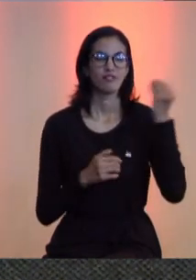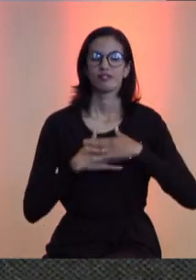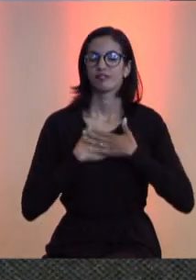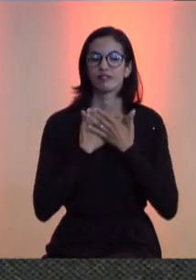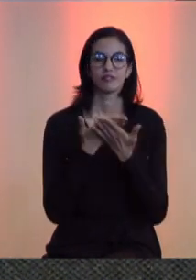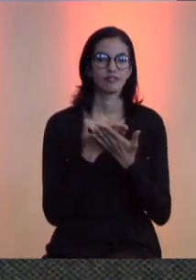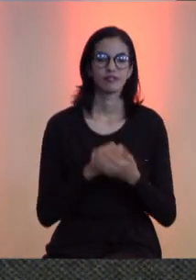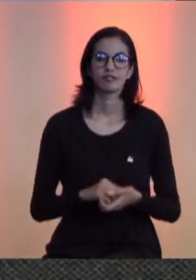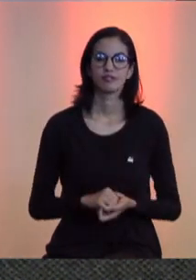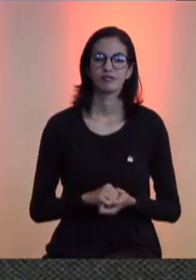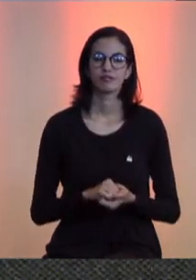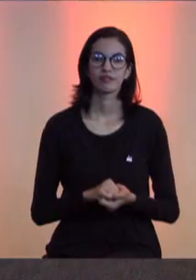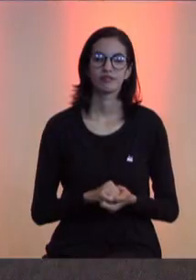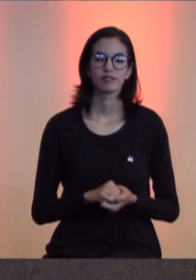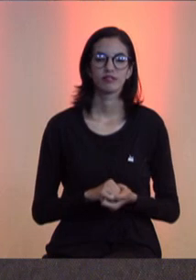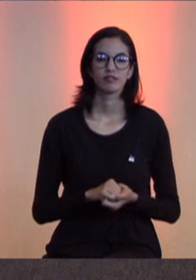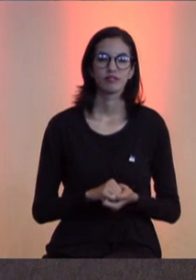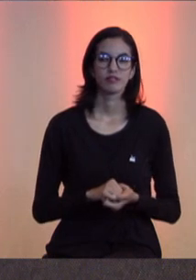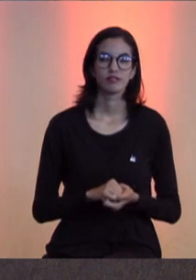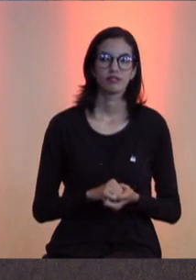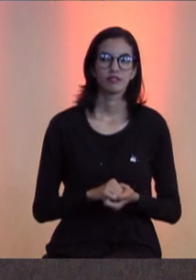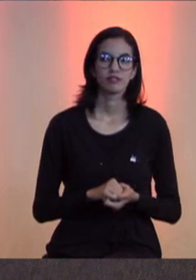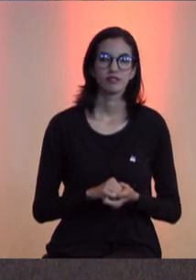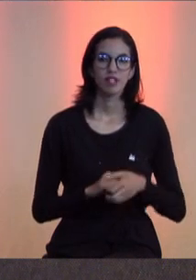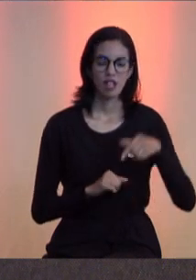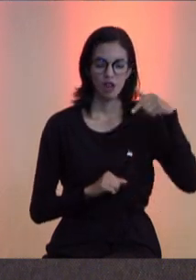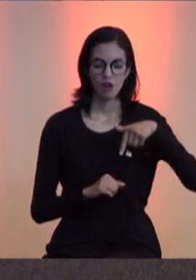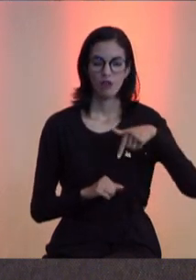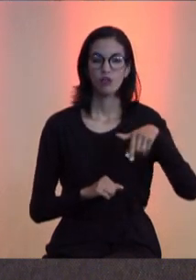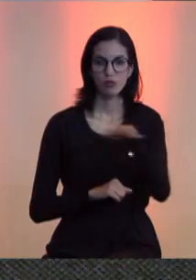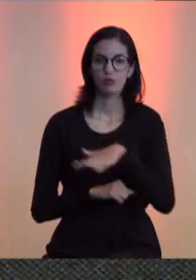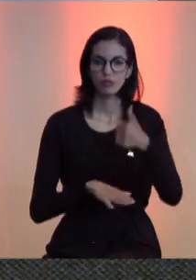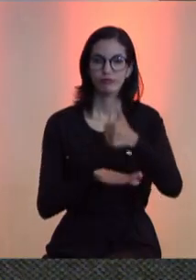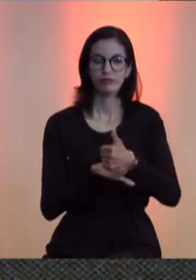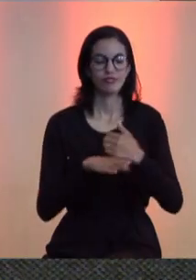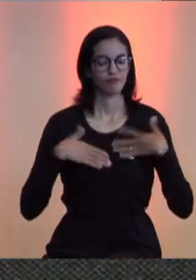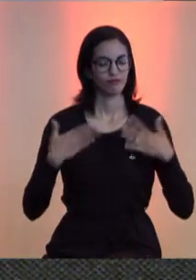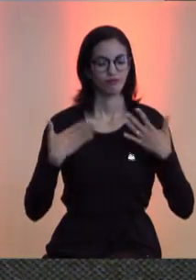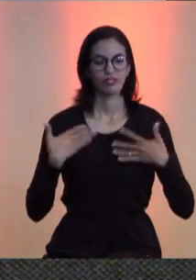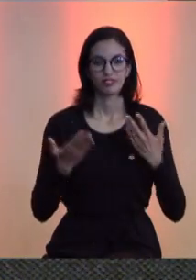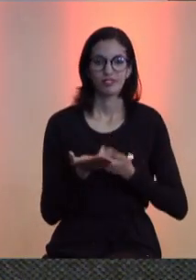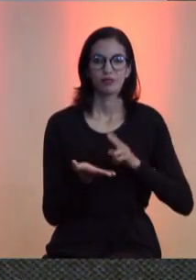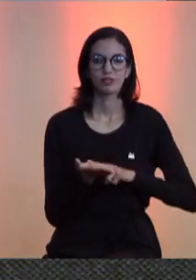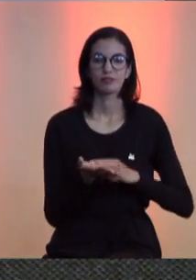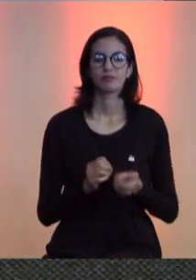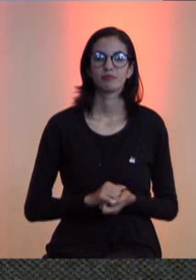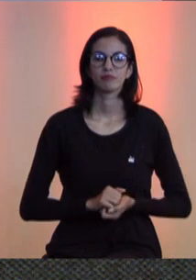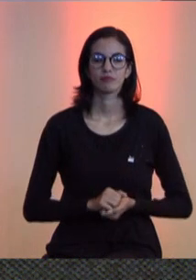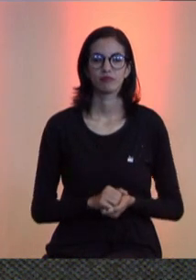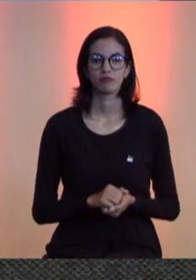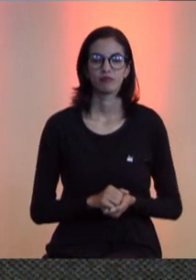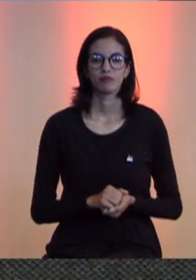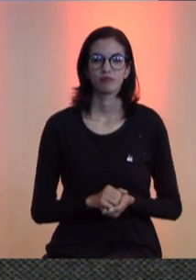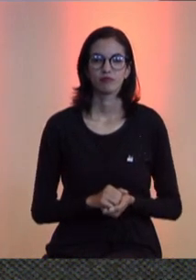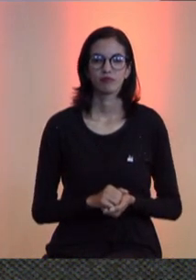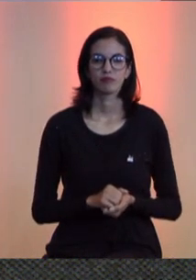I'm very happy to be here again. Estoy muy feliz de estar aquí otra vez. I'm reminded I was here almost 20